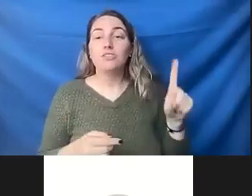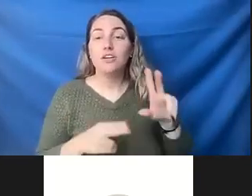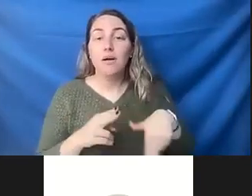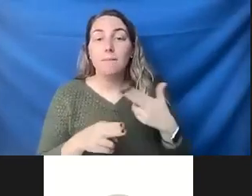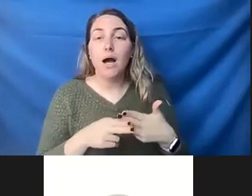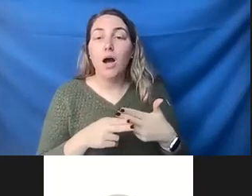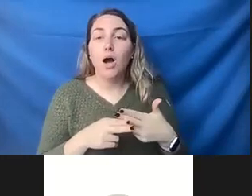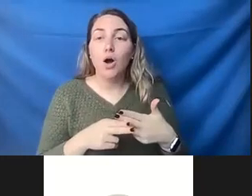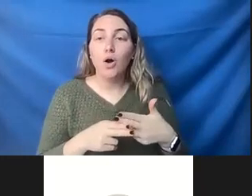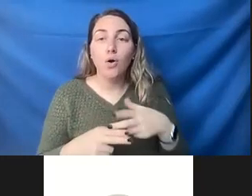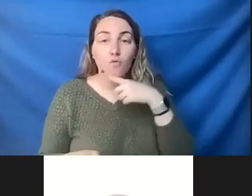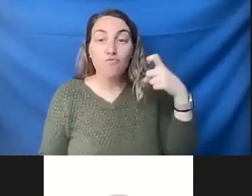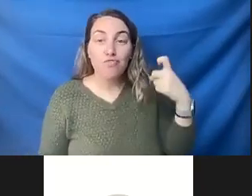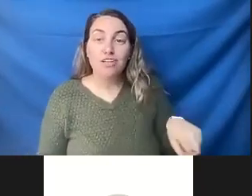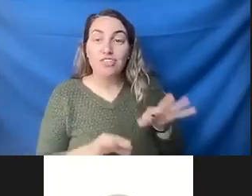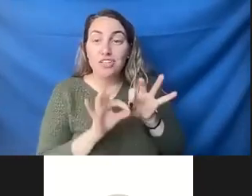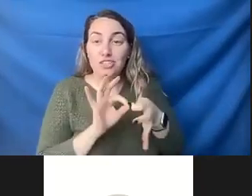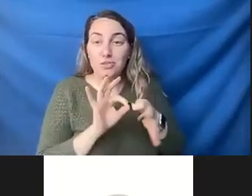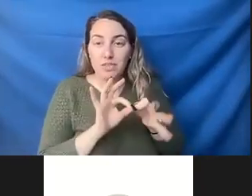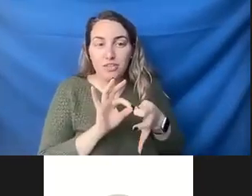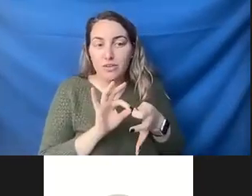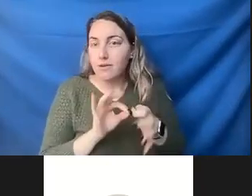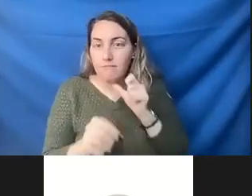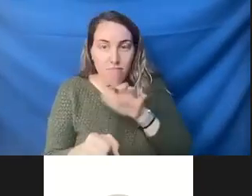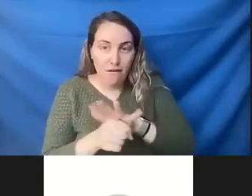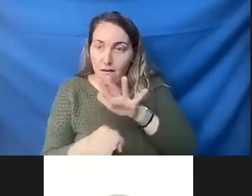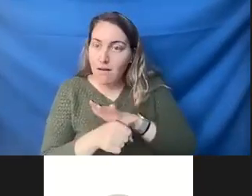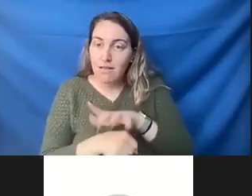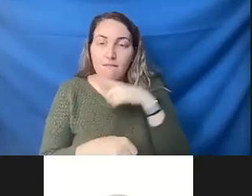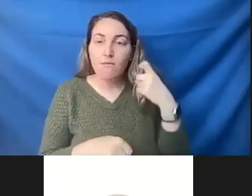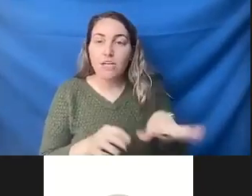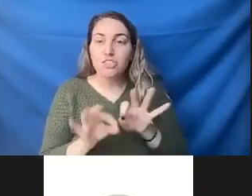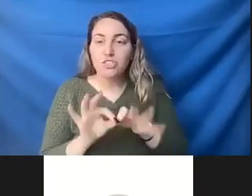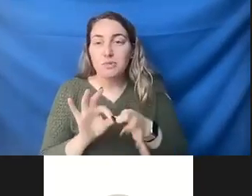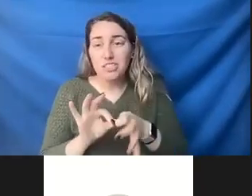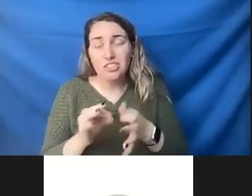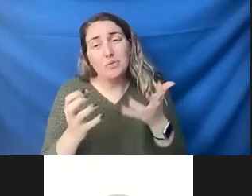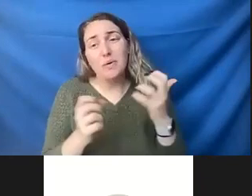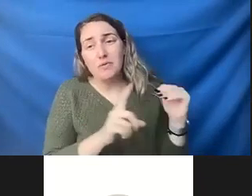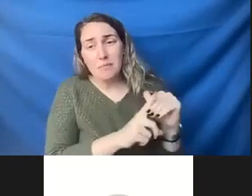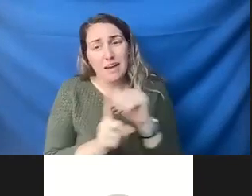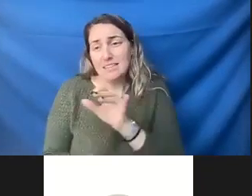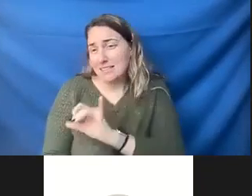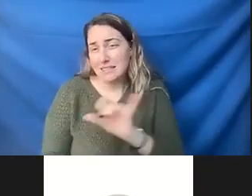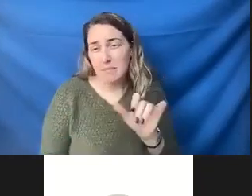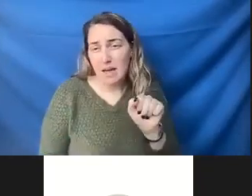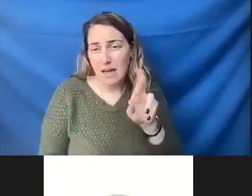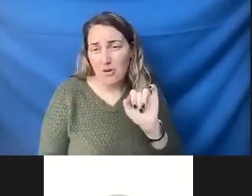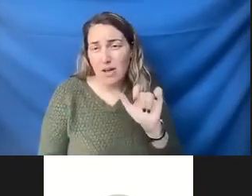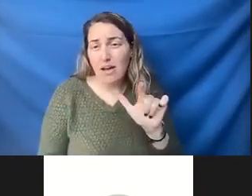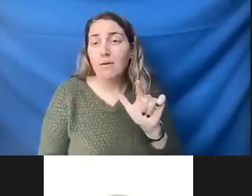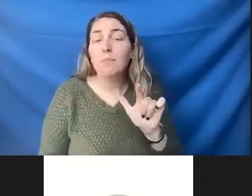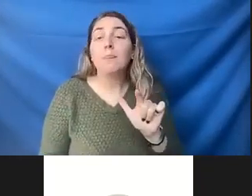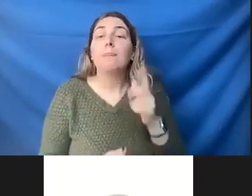Russian interpretation or lack thereof at the poll sites. So I'll just reiterate what Ariel said. Both the